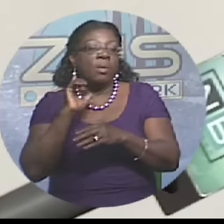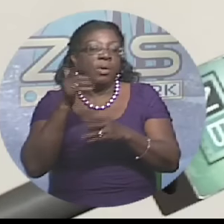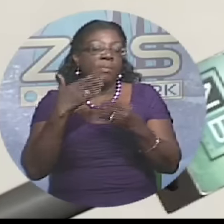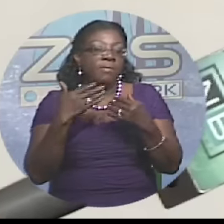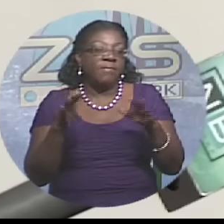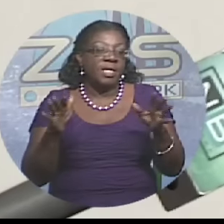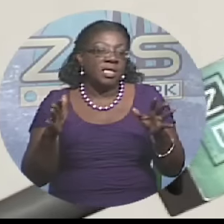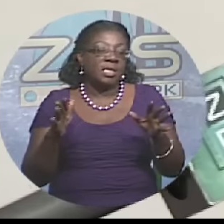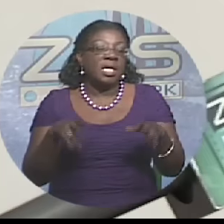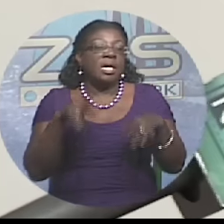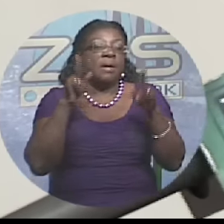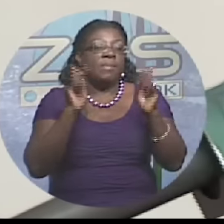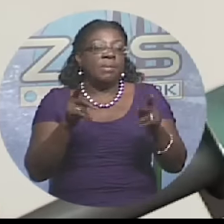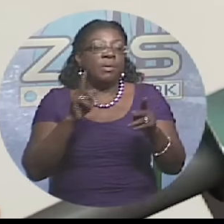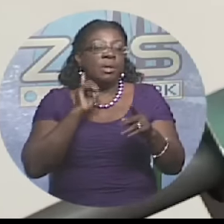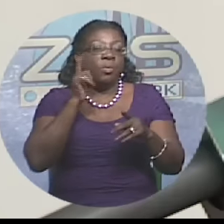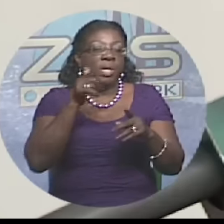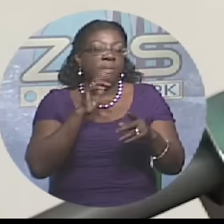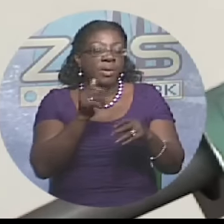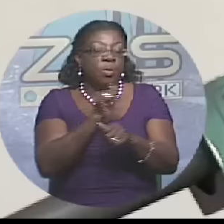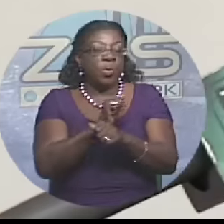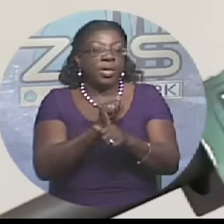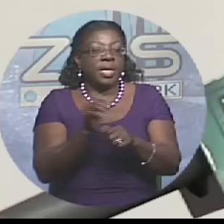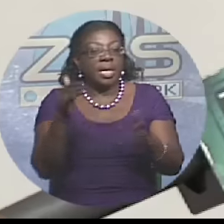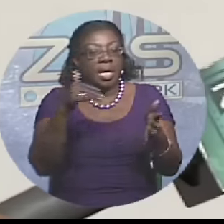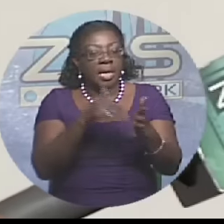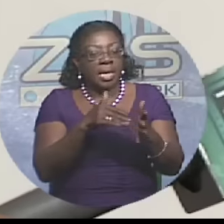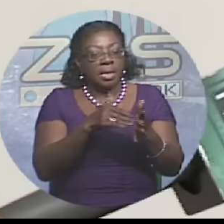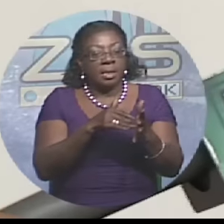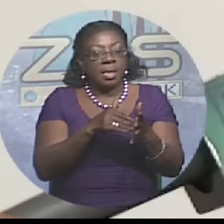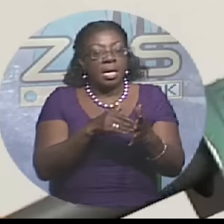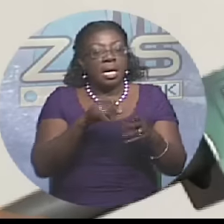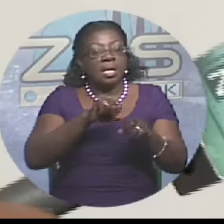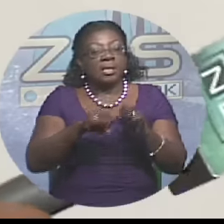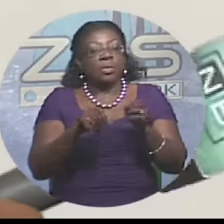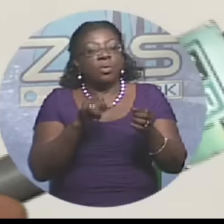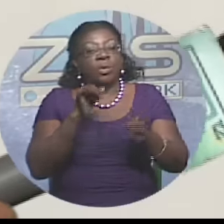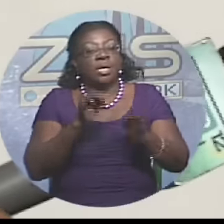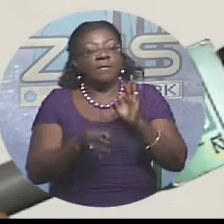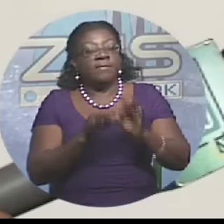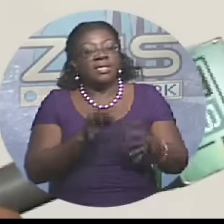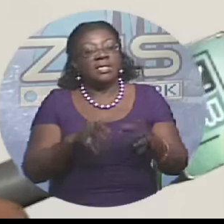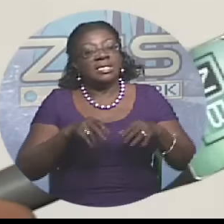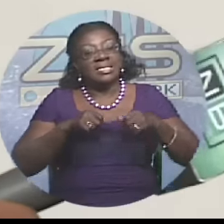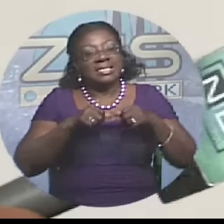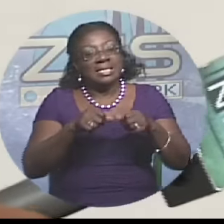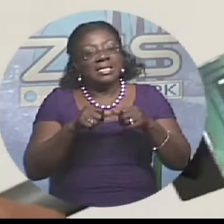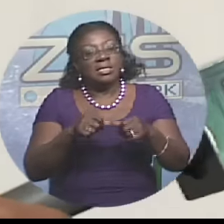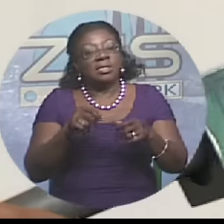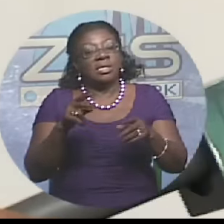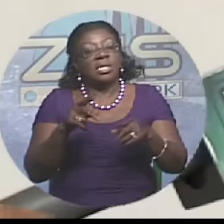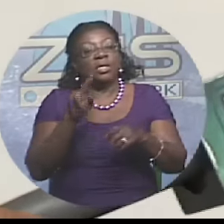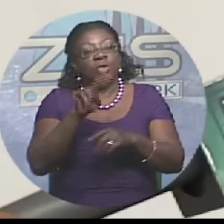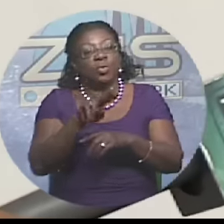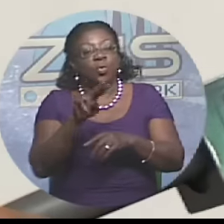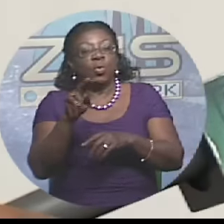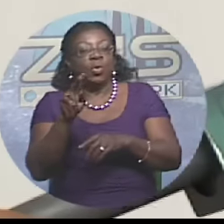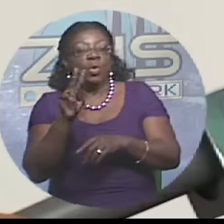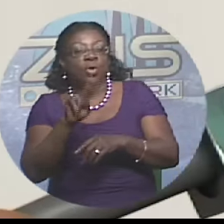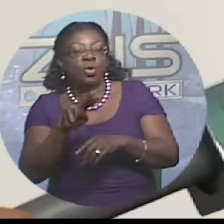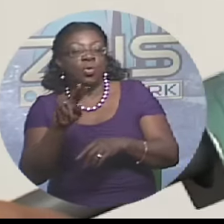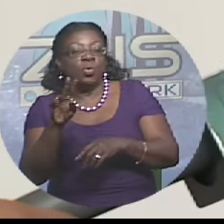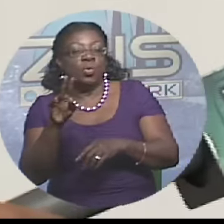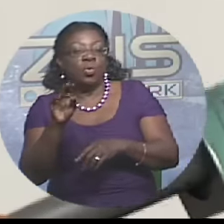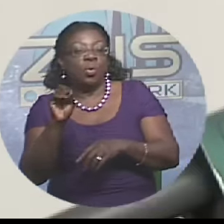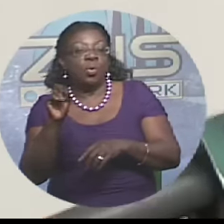be employed or re-employed, as the case might be. And so if this continues until 2017, I don't know